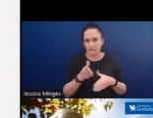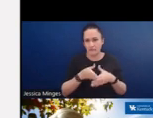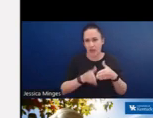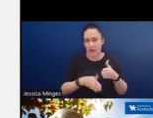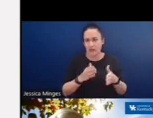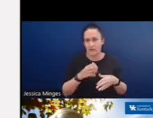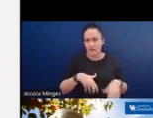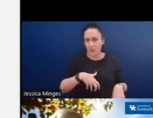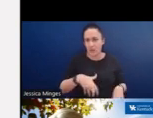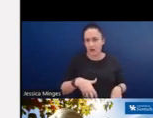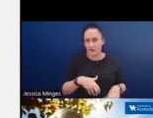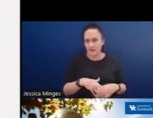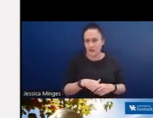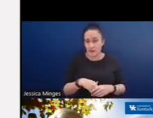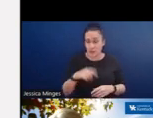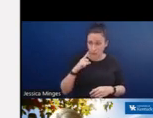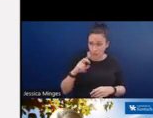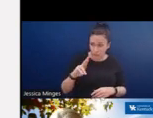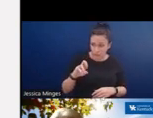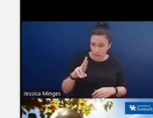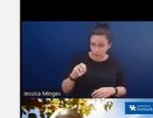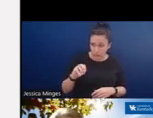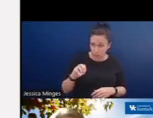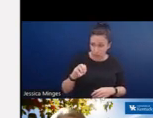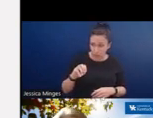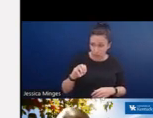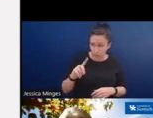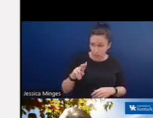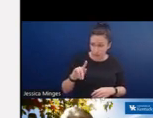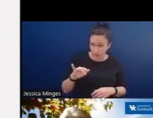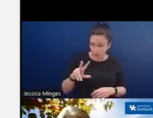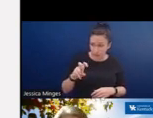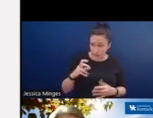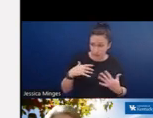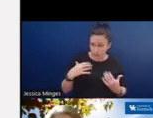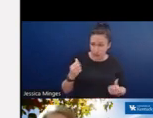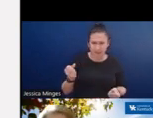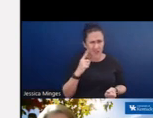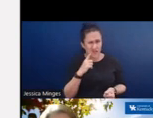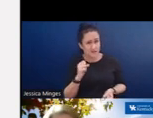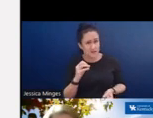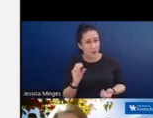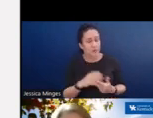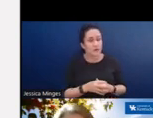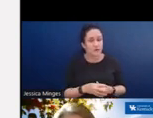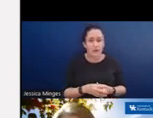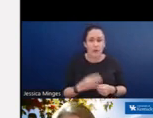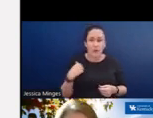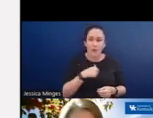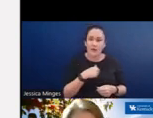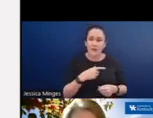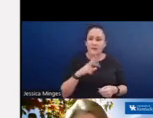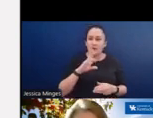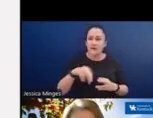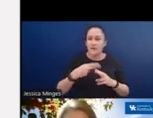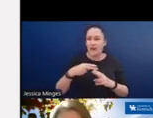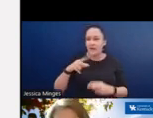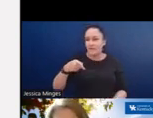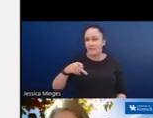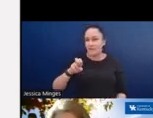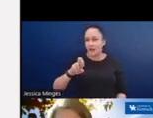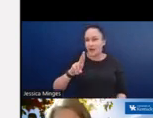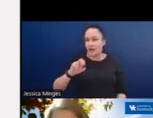health. I would believe so. Okay, so I think so we refer to perinatal health as